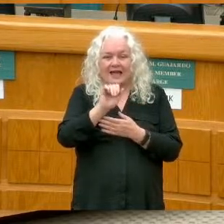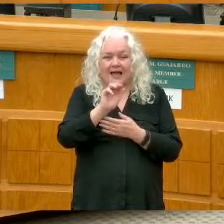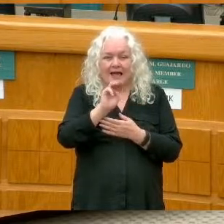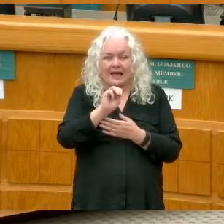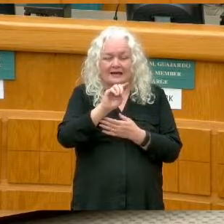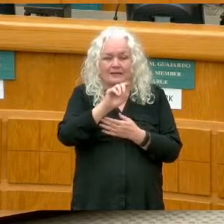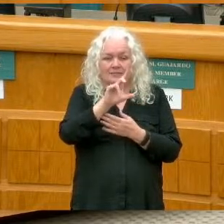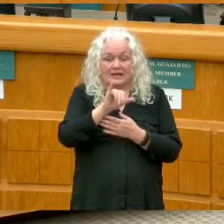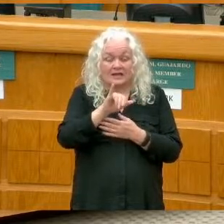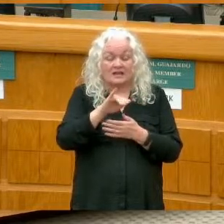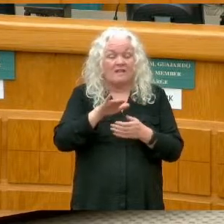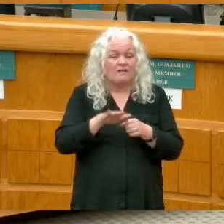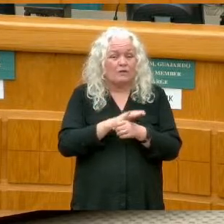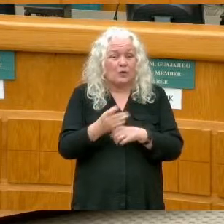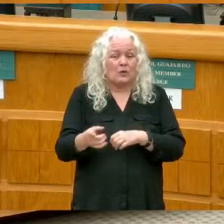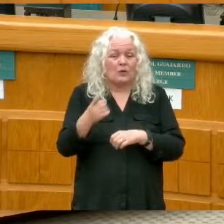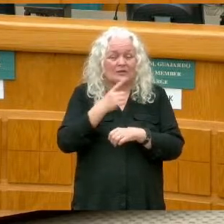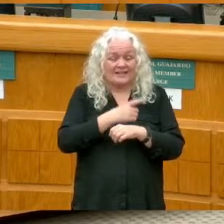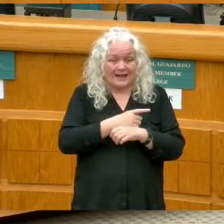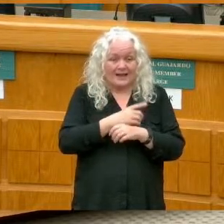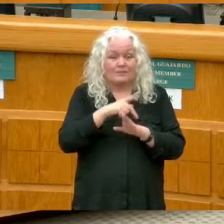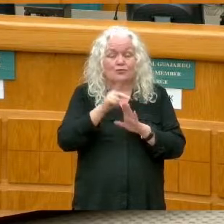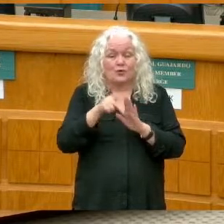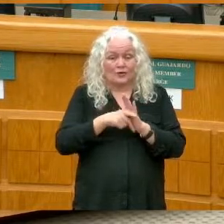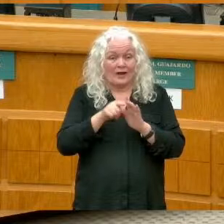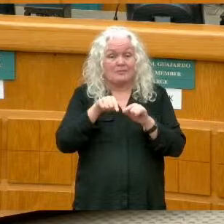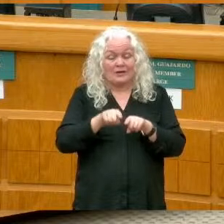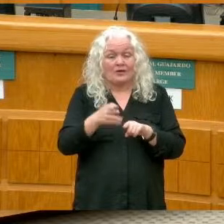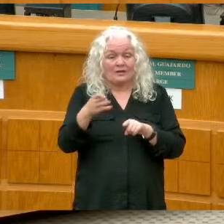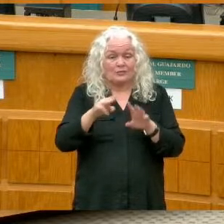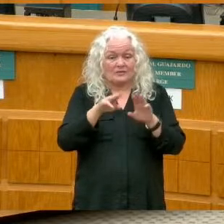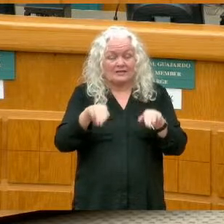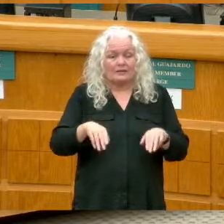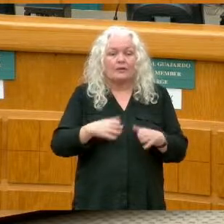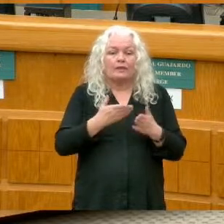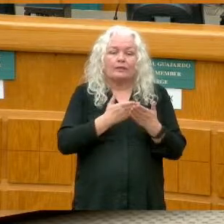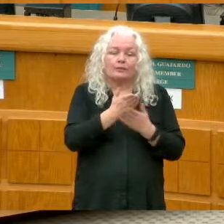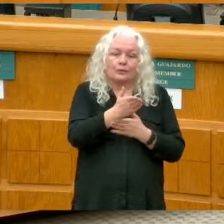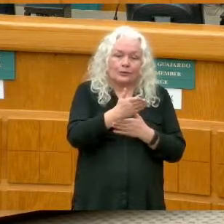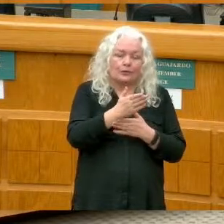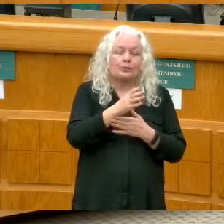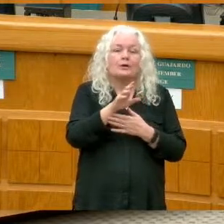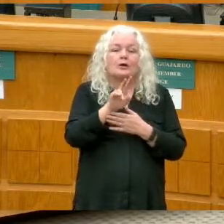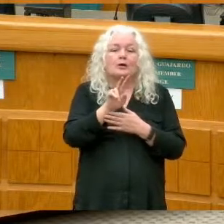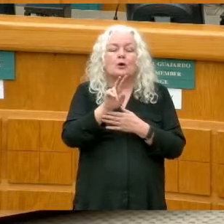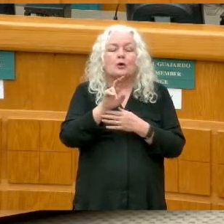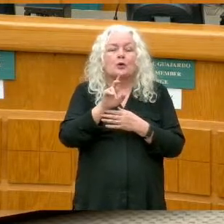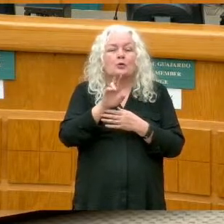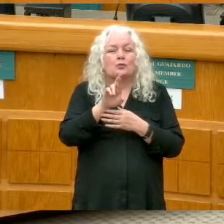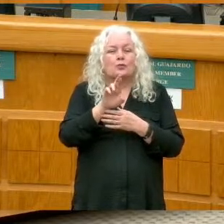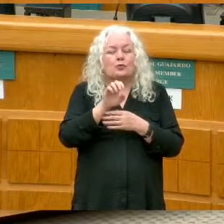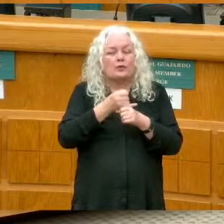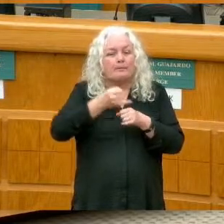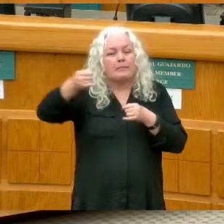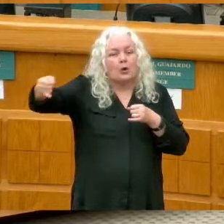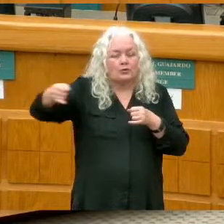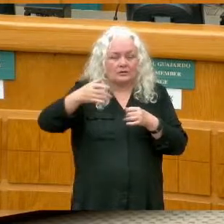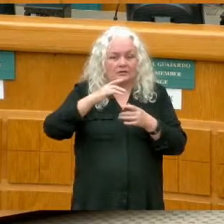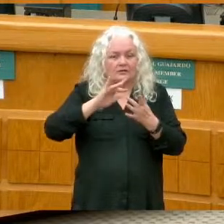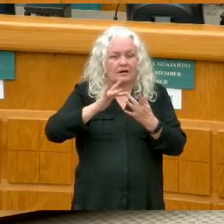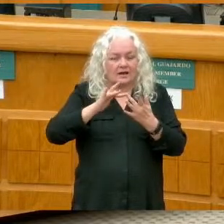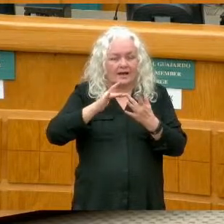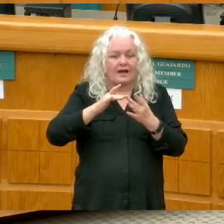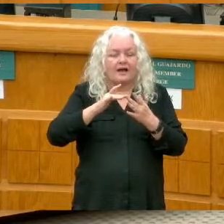that offers a full-day program at the museum that will guide children through remote learning sessions along with educational